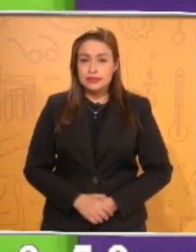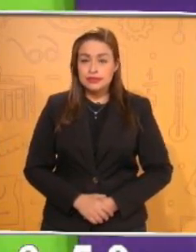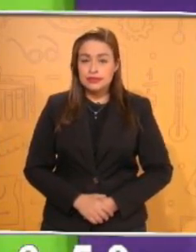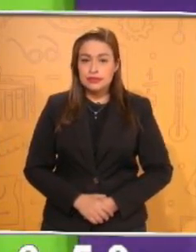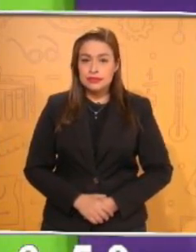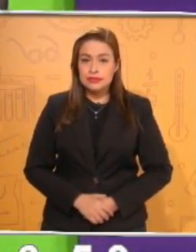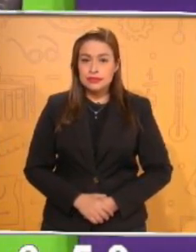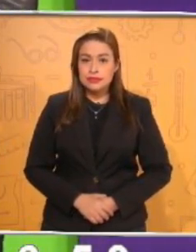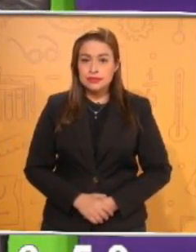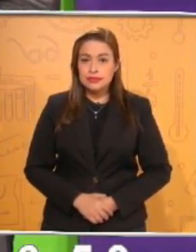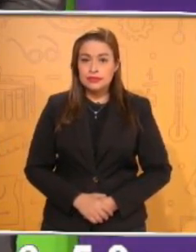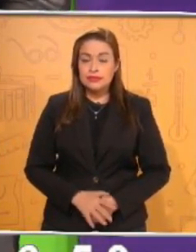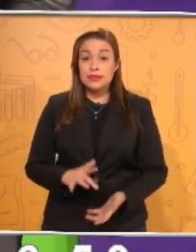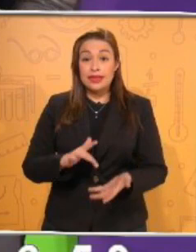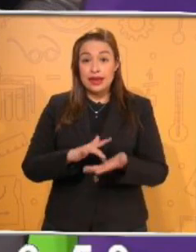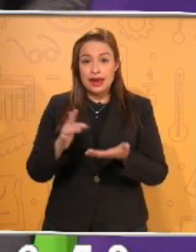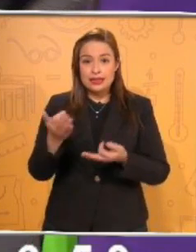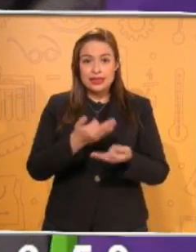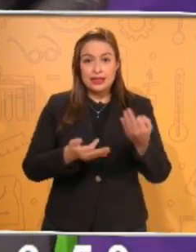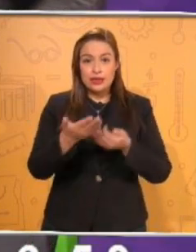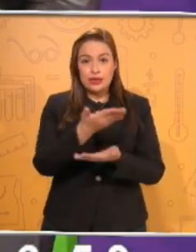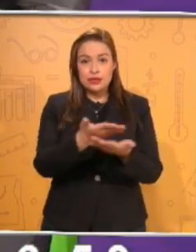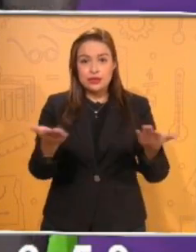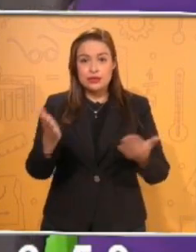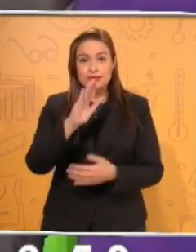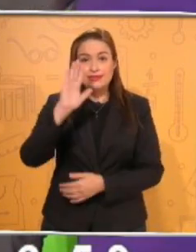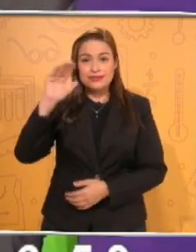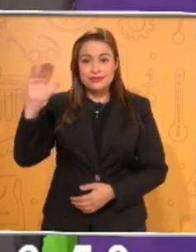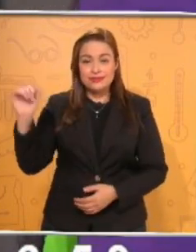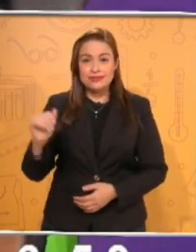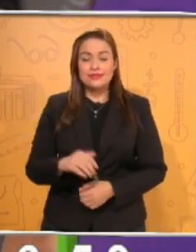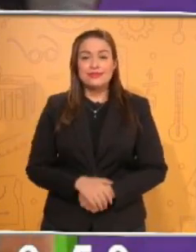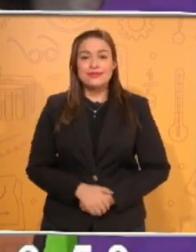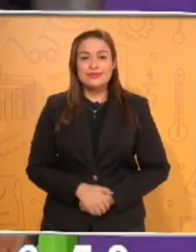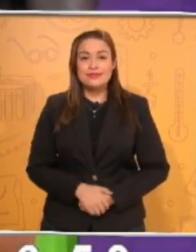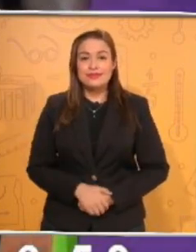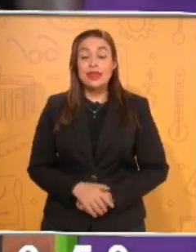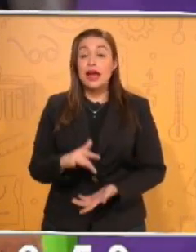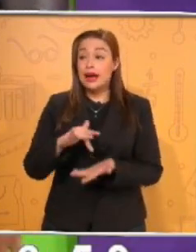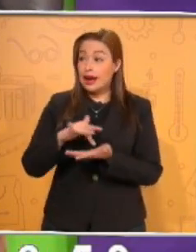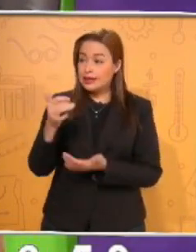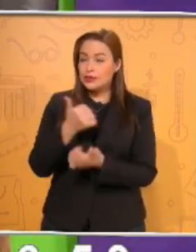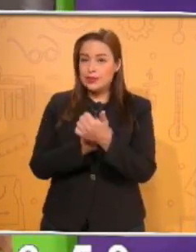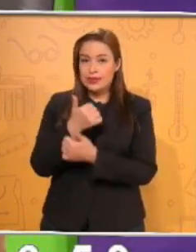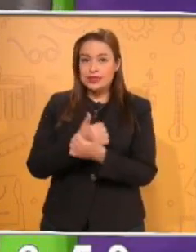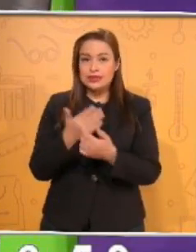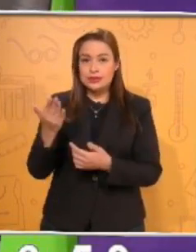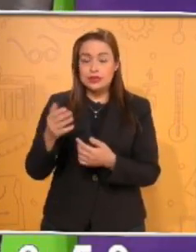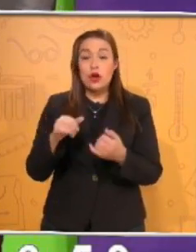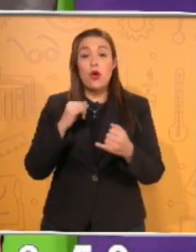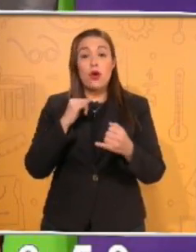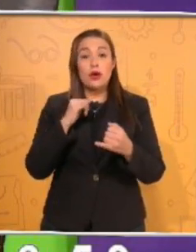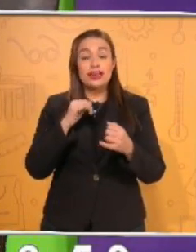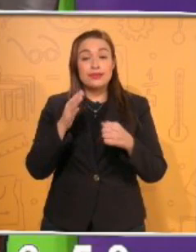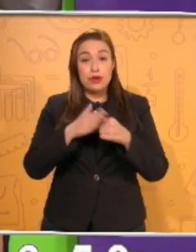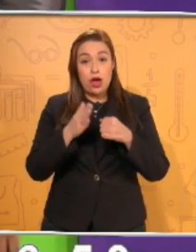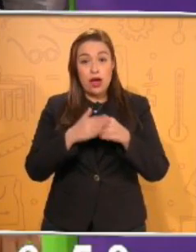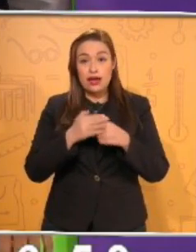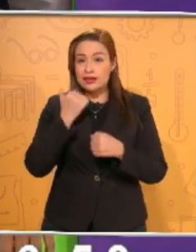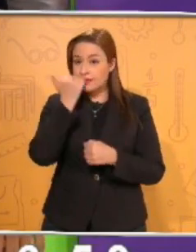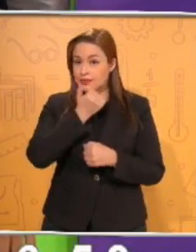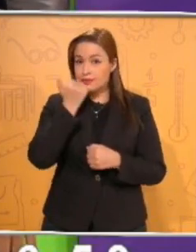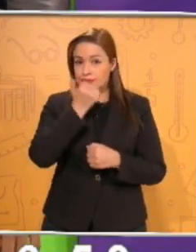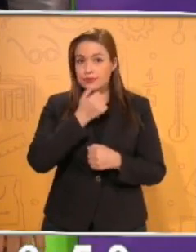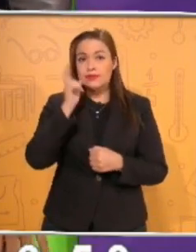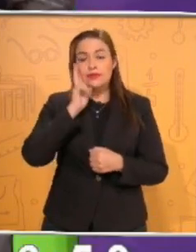Thank you all and bye-bye. Thank you, Chu, for your participation. Next student, what were you doing